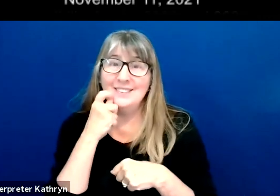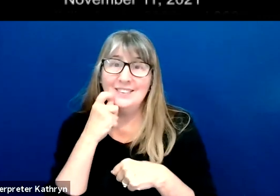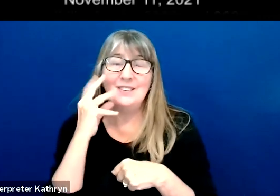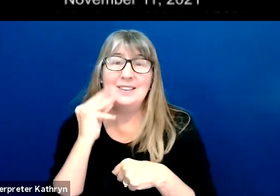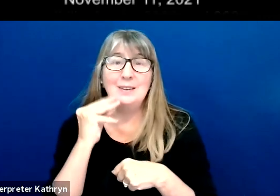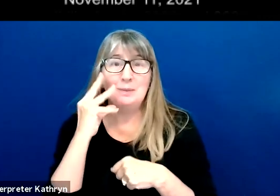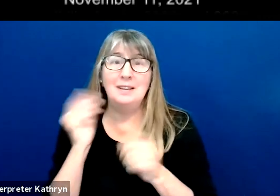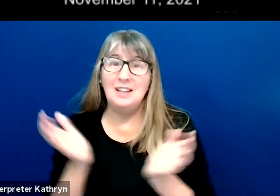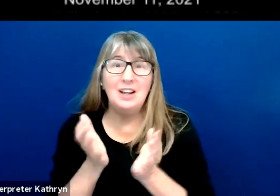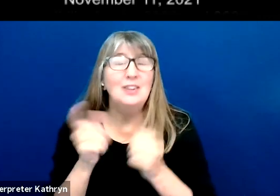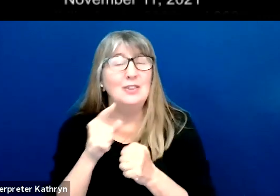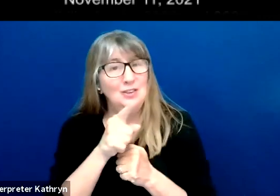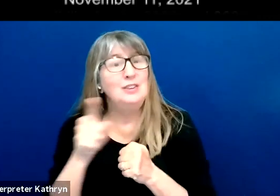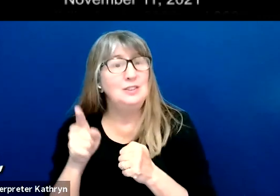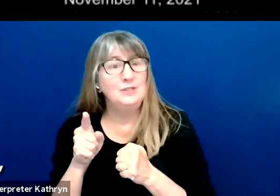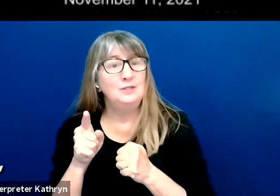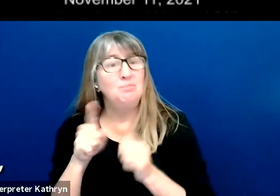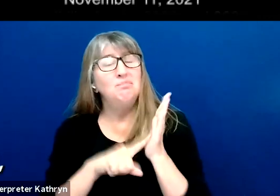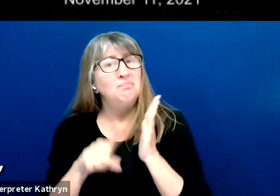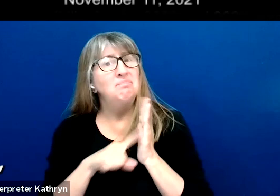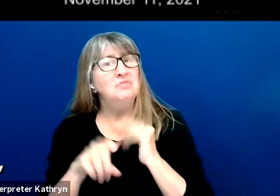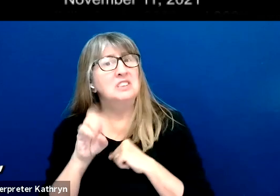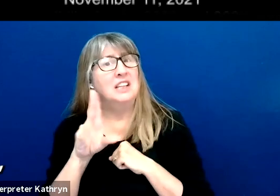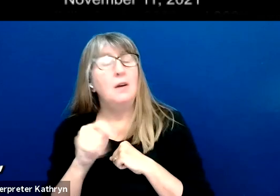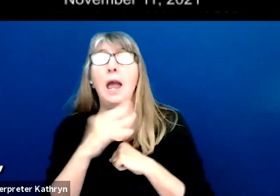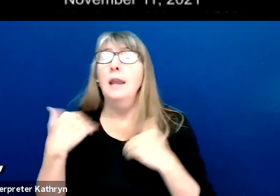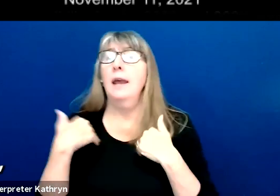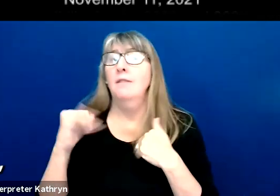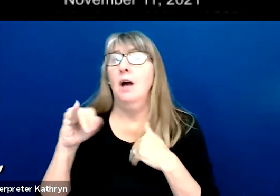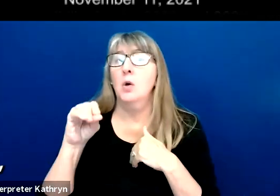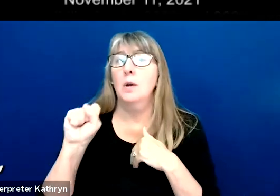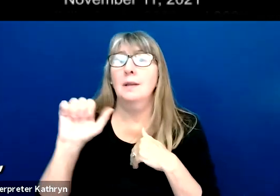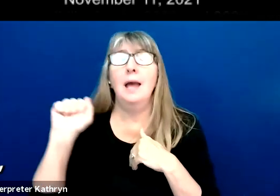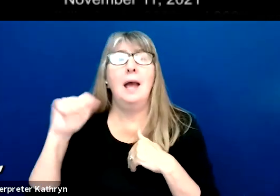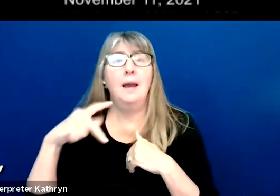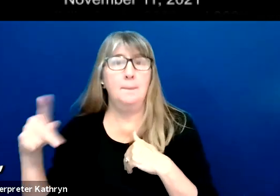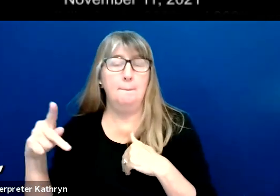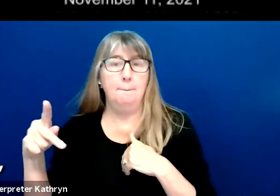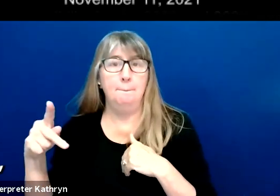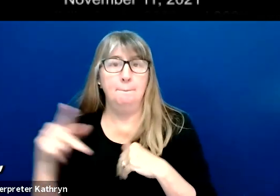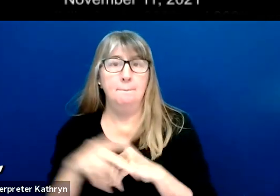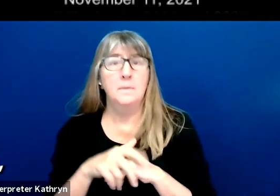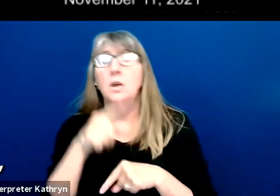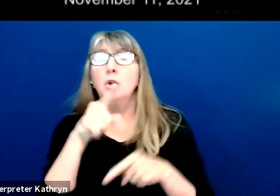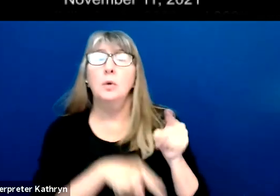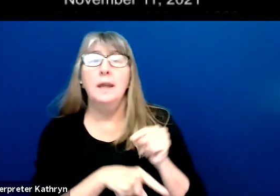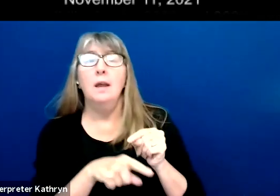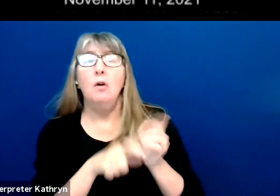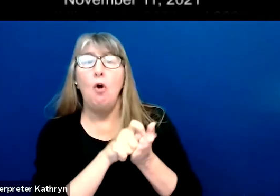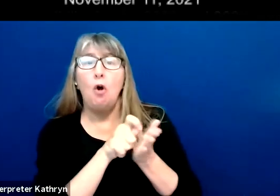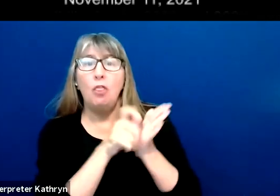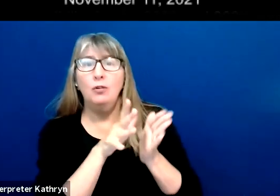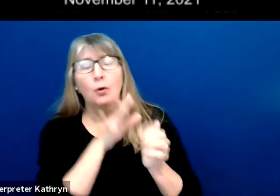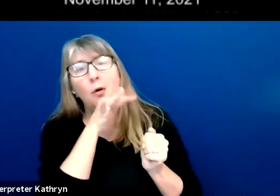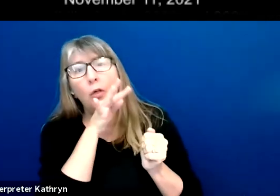experience, and I encourage folks to check it out. There's also an iOS app that doesn't allow you to author audio description, but it does allow